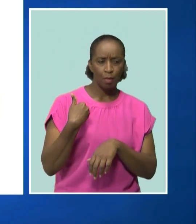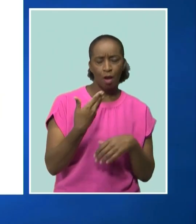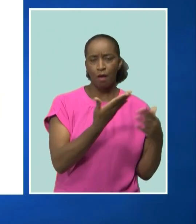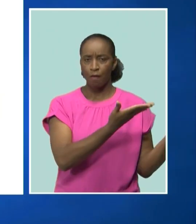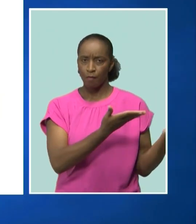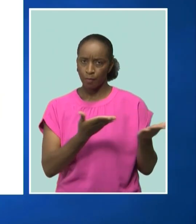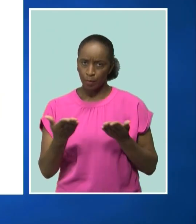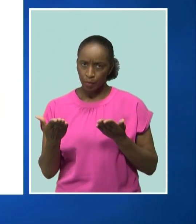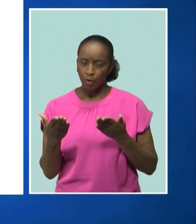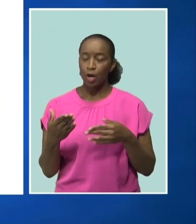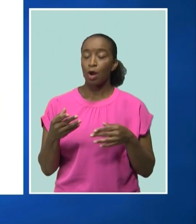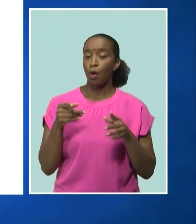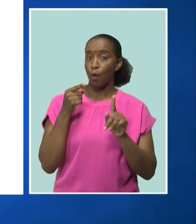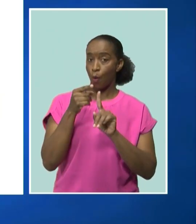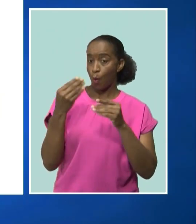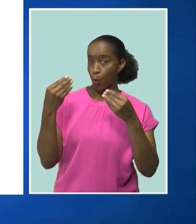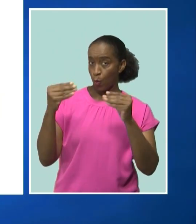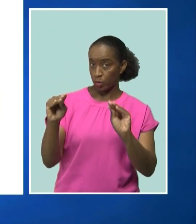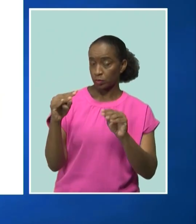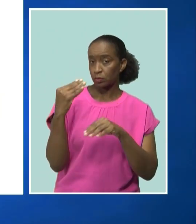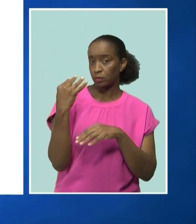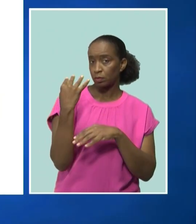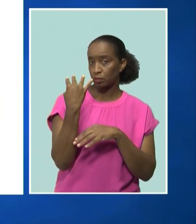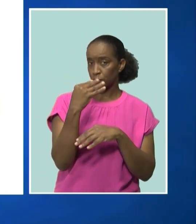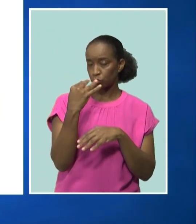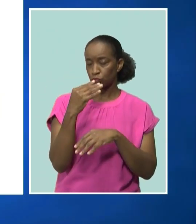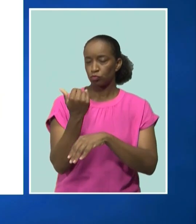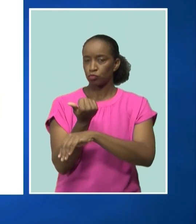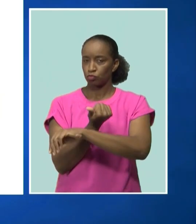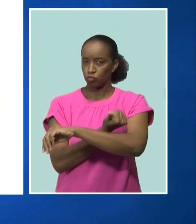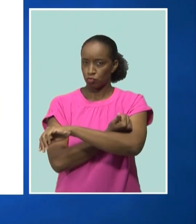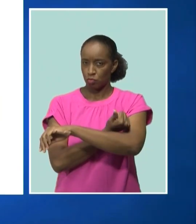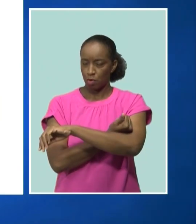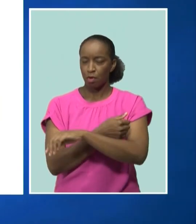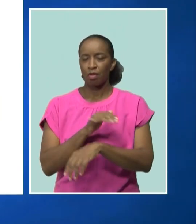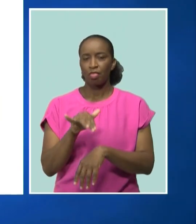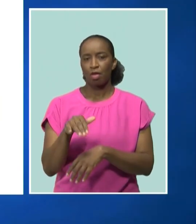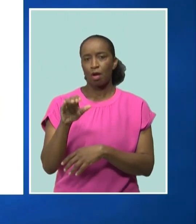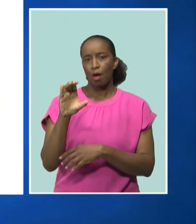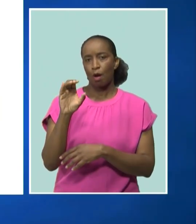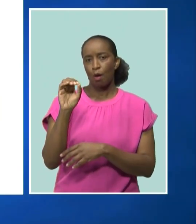intent to supply 10.6 kilograms of cocaine with a street value of